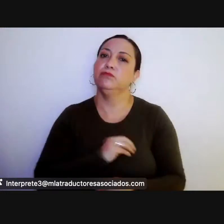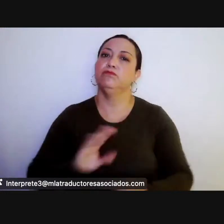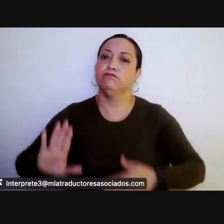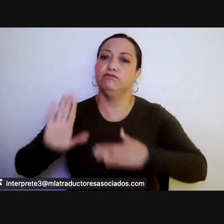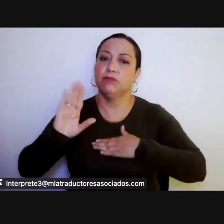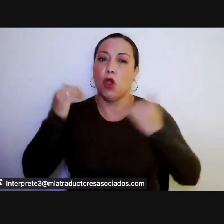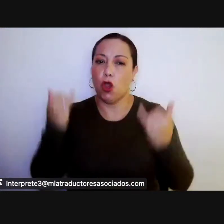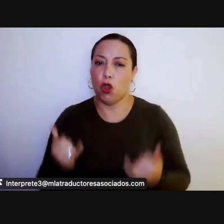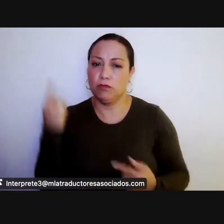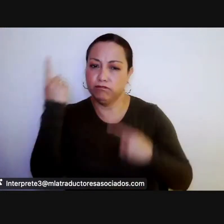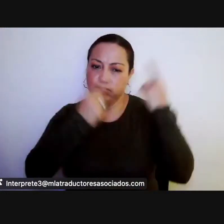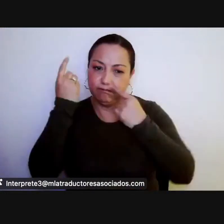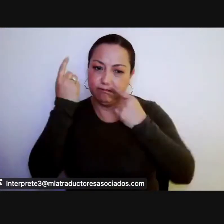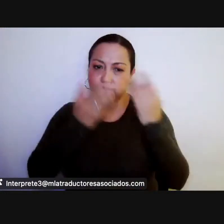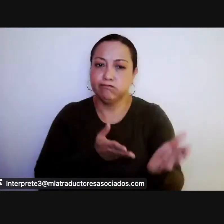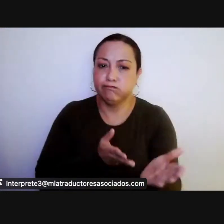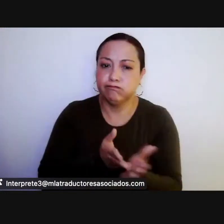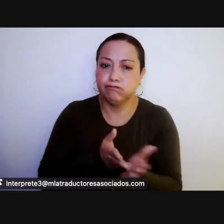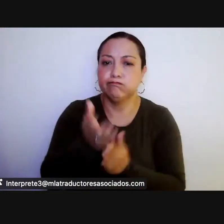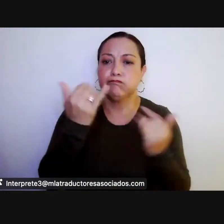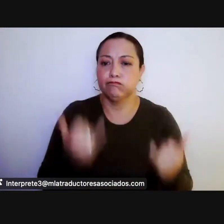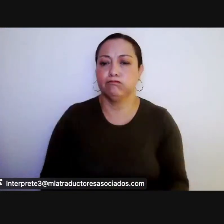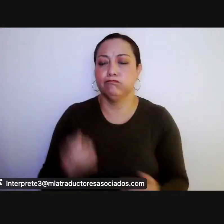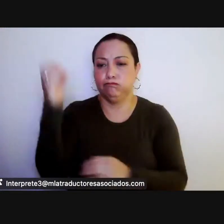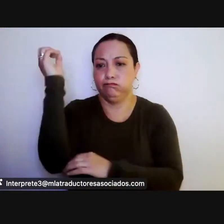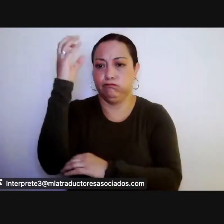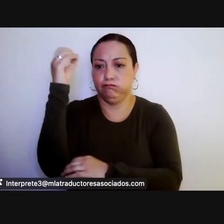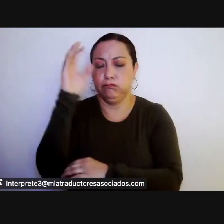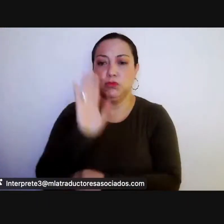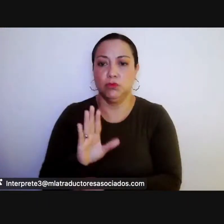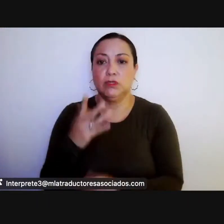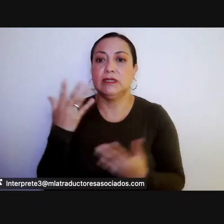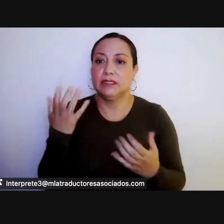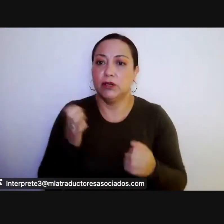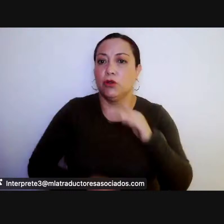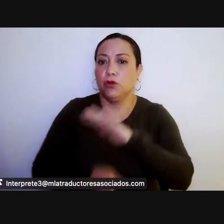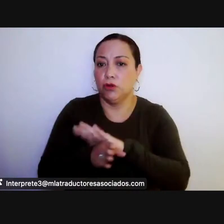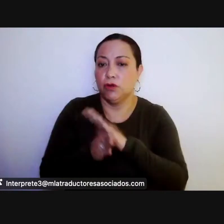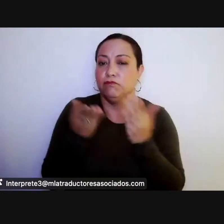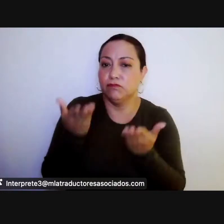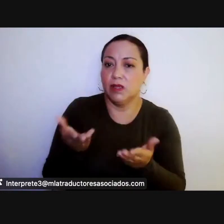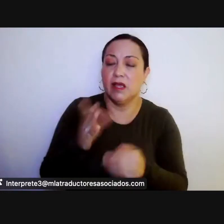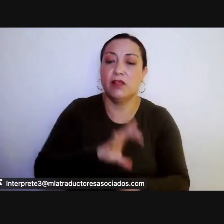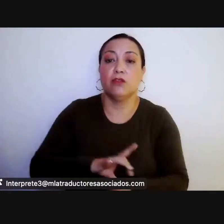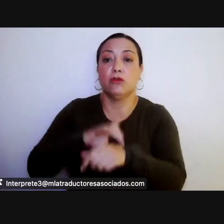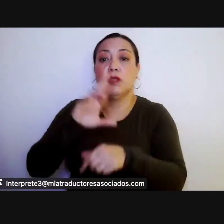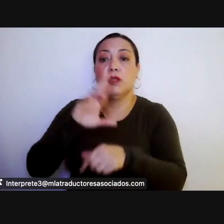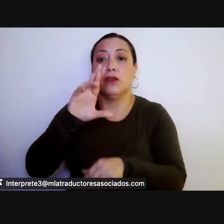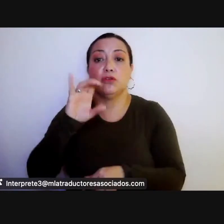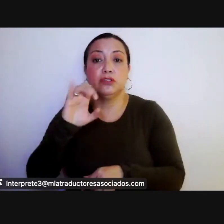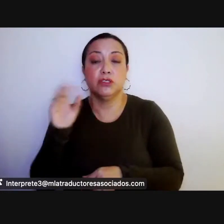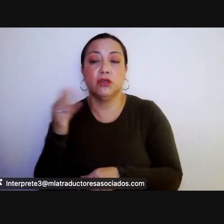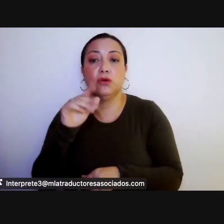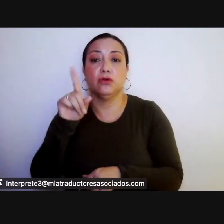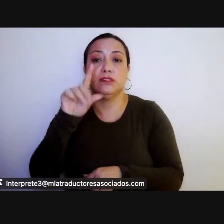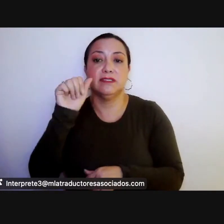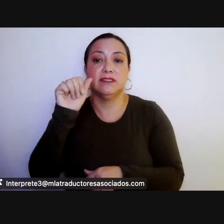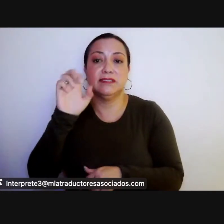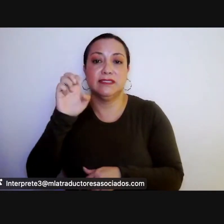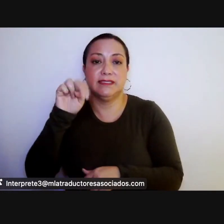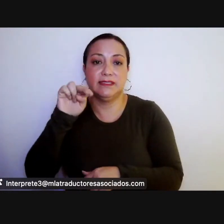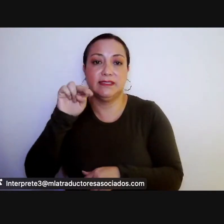We are going to have this permanent reflection during the seminar, and I would like to ask Dr. Sáenz to give us